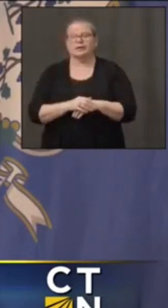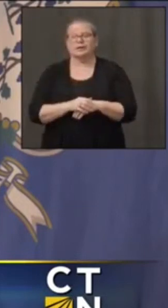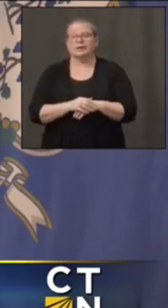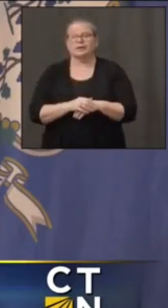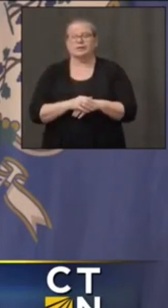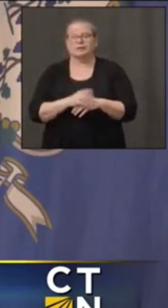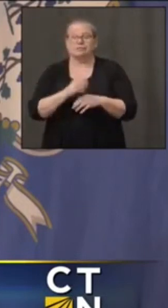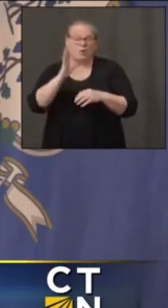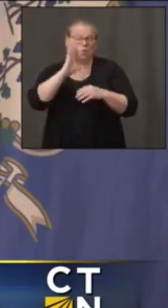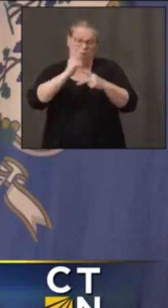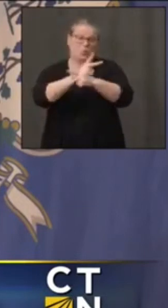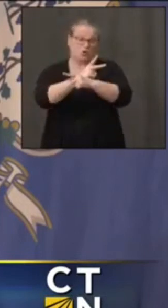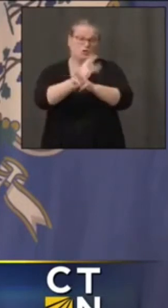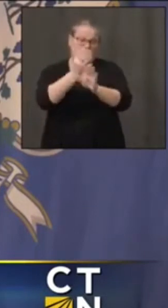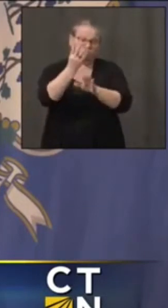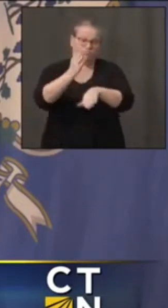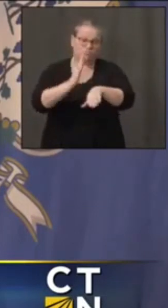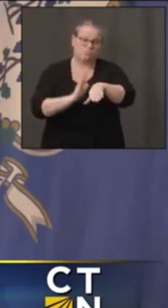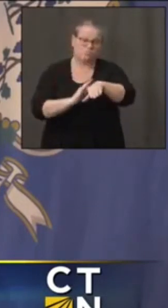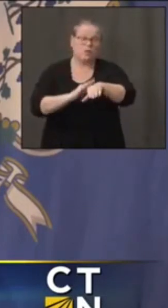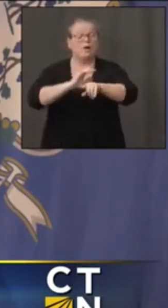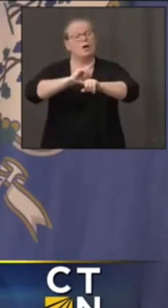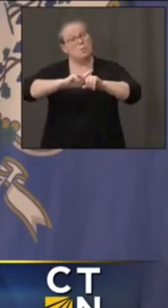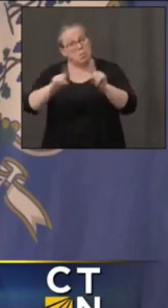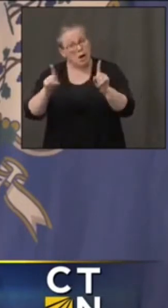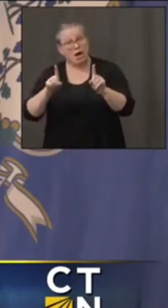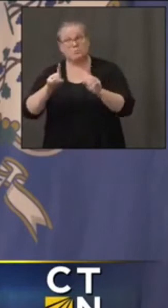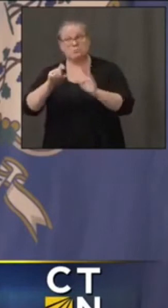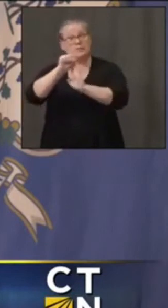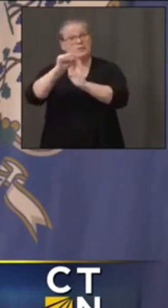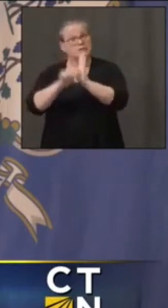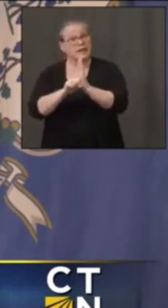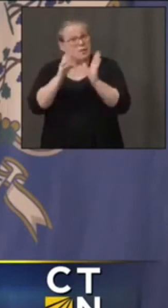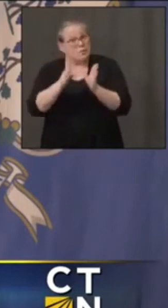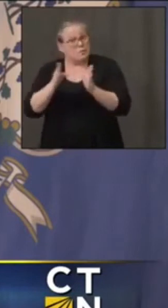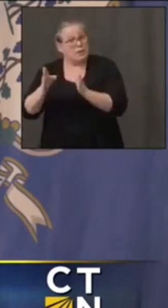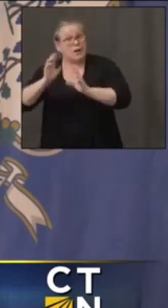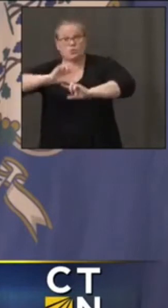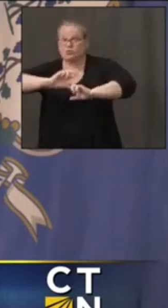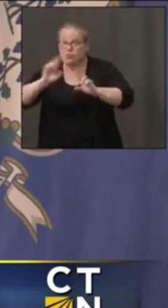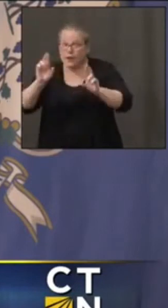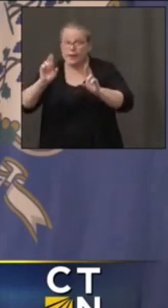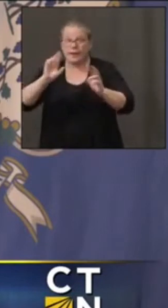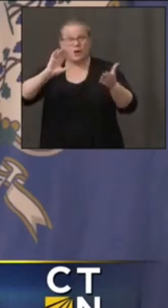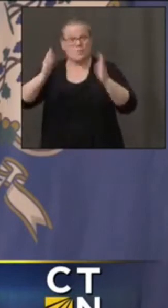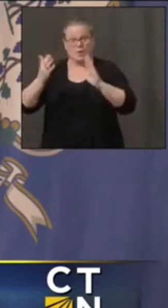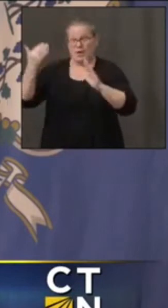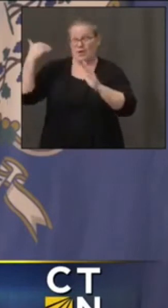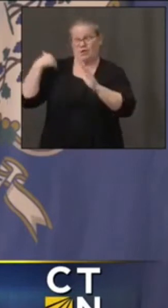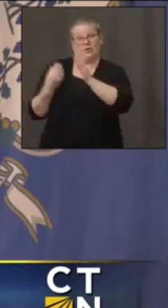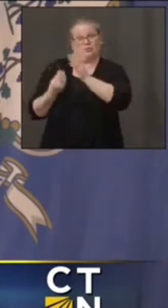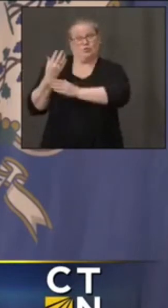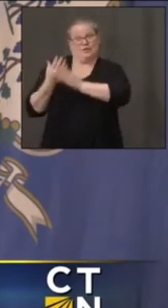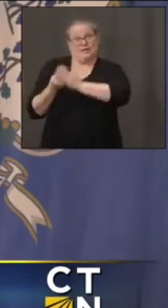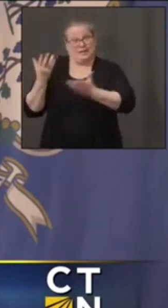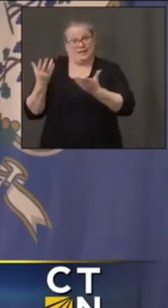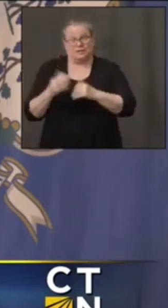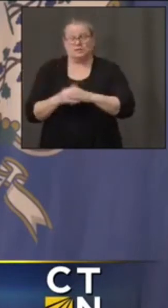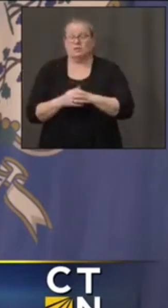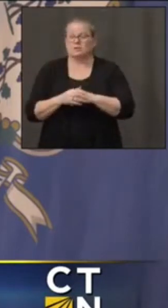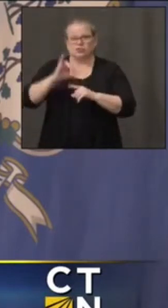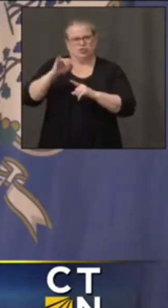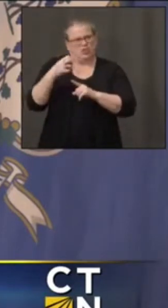our state and our country is today compared to where we were 7 or 8 months ago. You heard from Dr. Murphy in terms